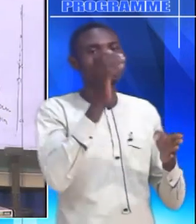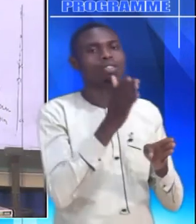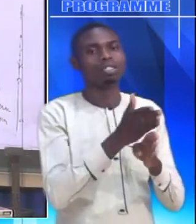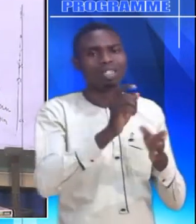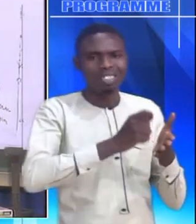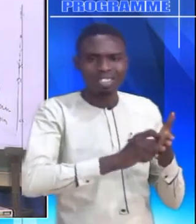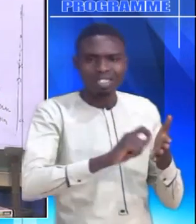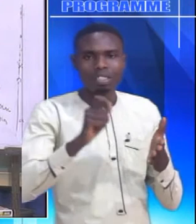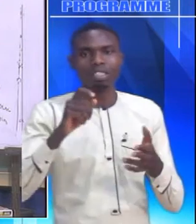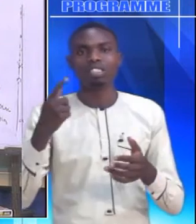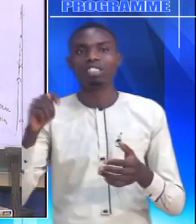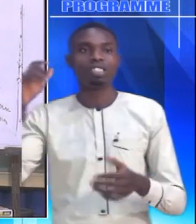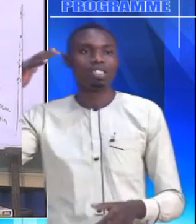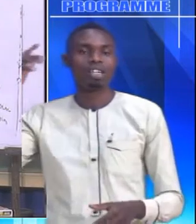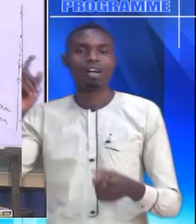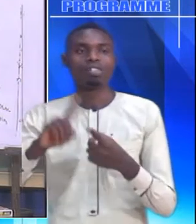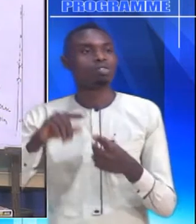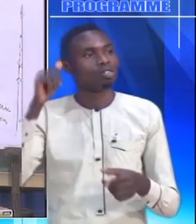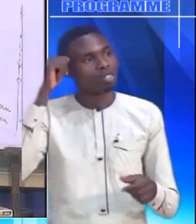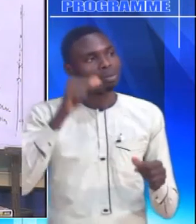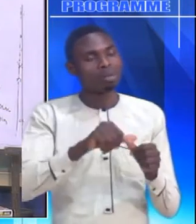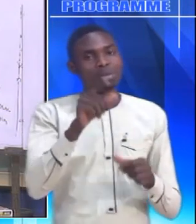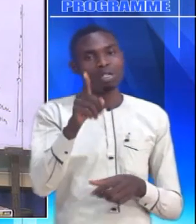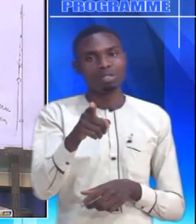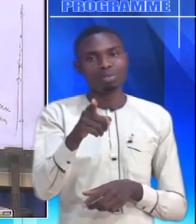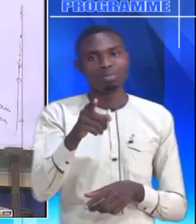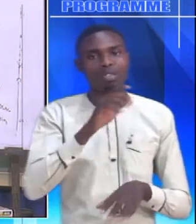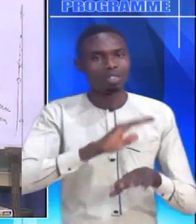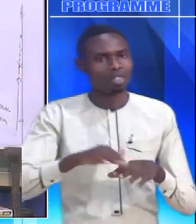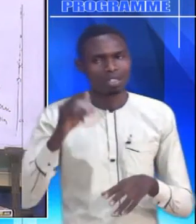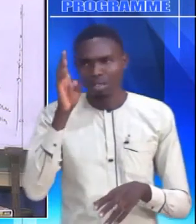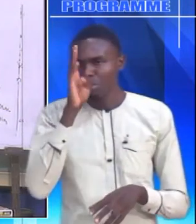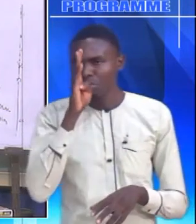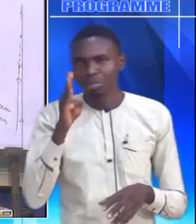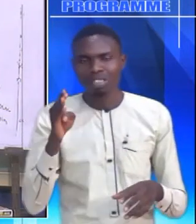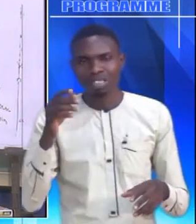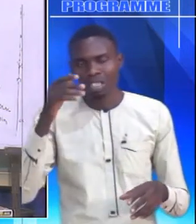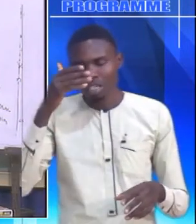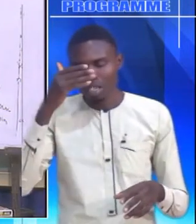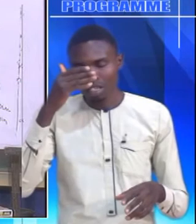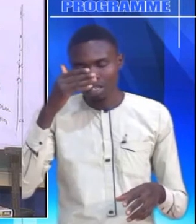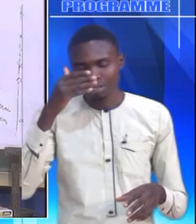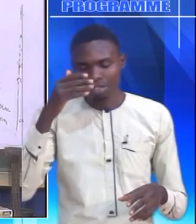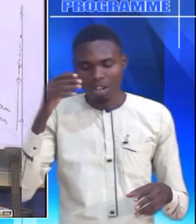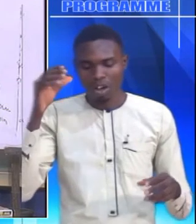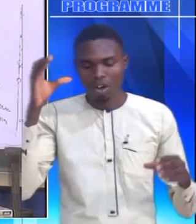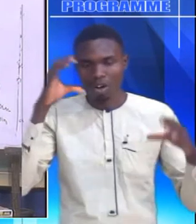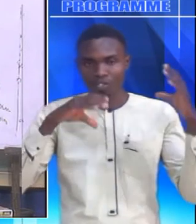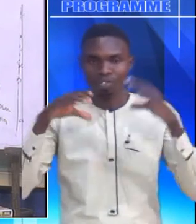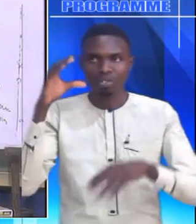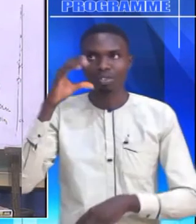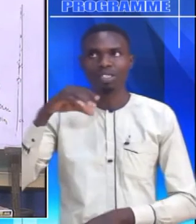be confused. Because the best thing for you to learn, and to learn very well, is the moment you write out the